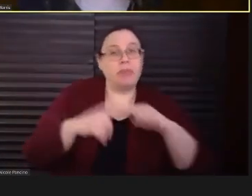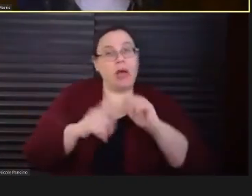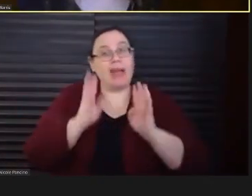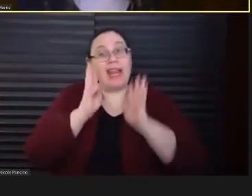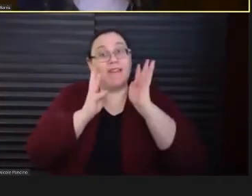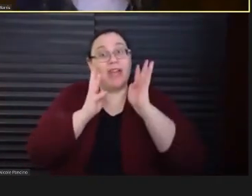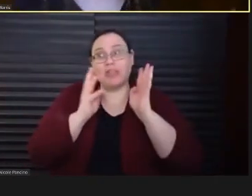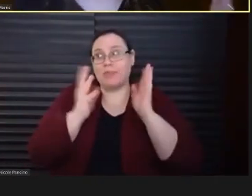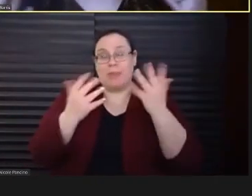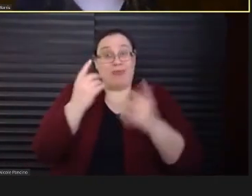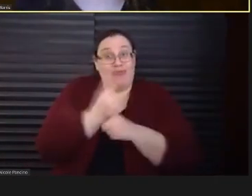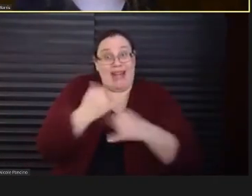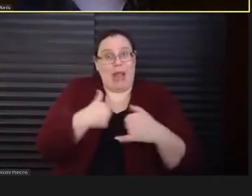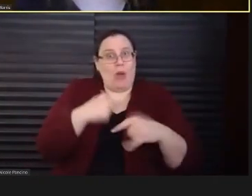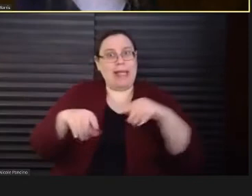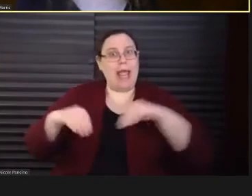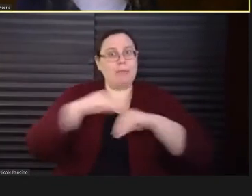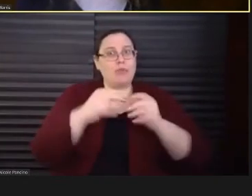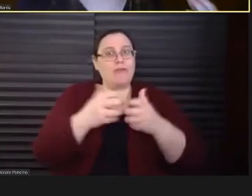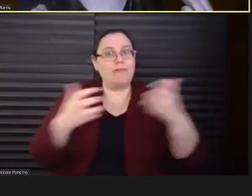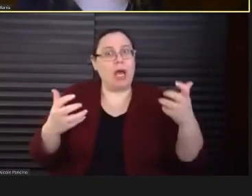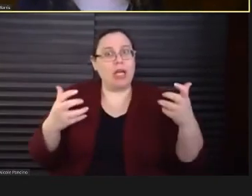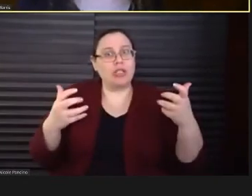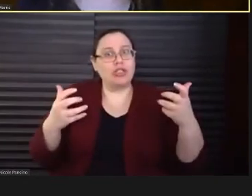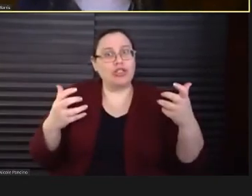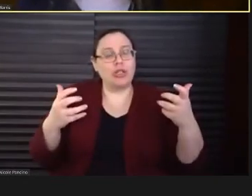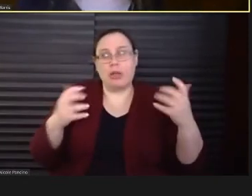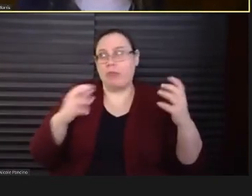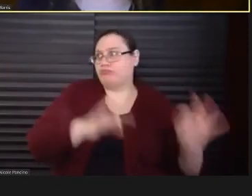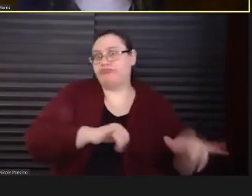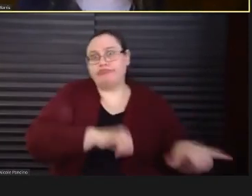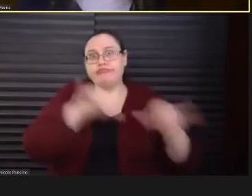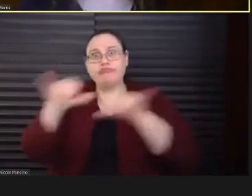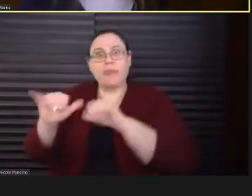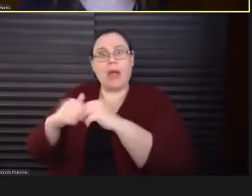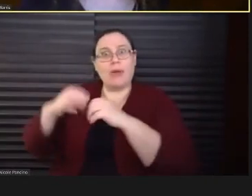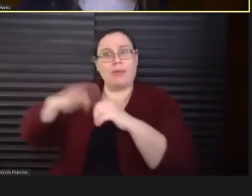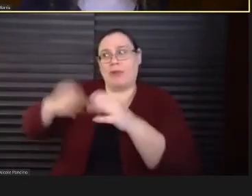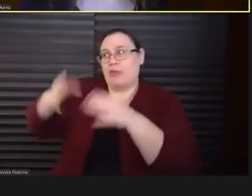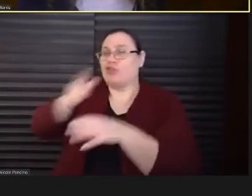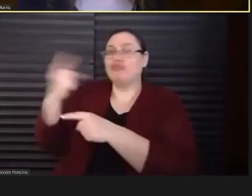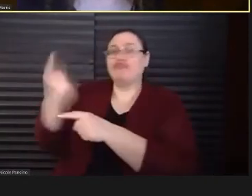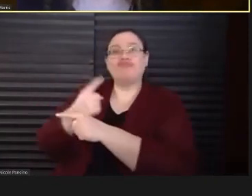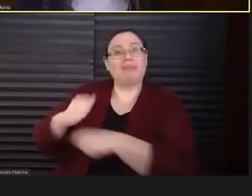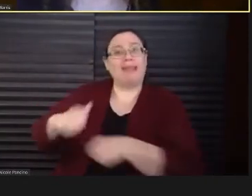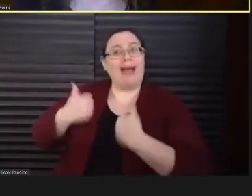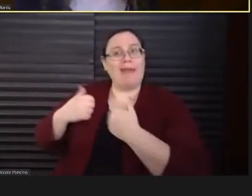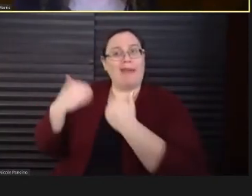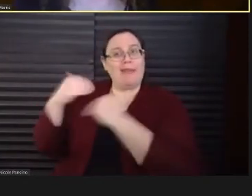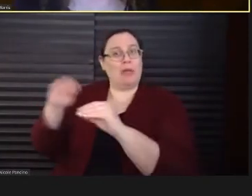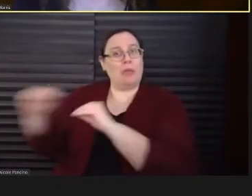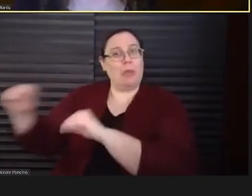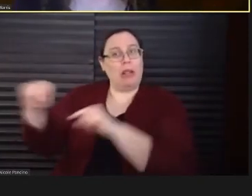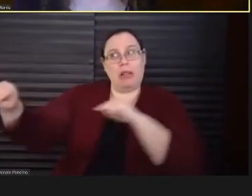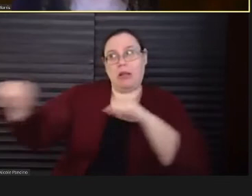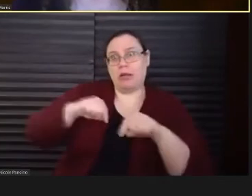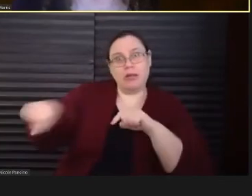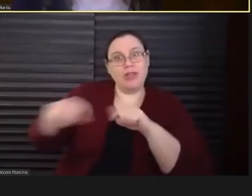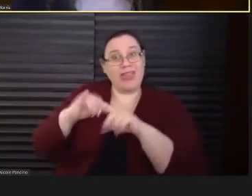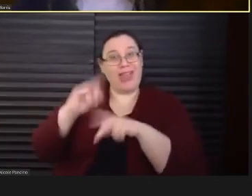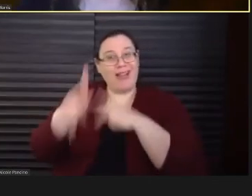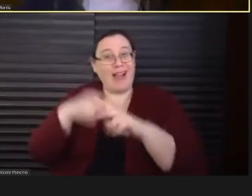limited mobility would also benefit me in that situation. And so I think this kind of innovation is important for